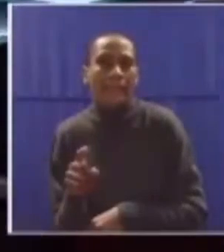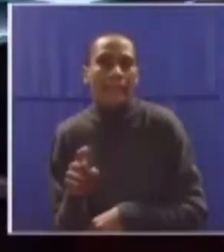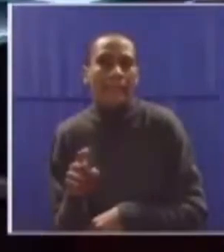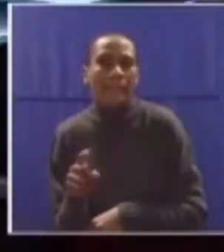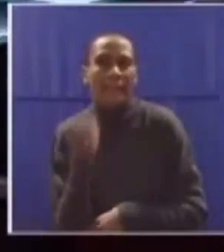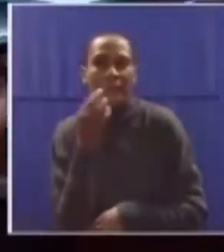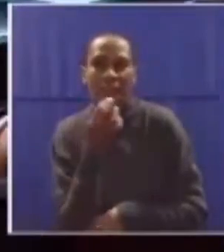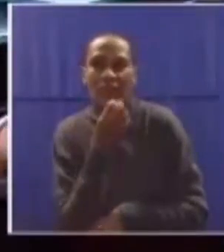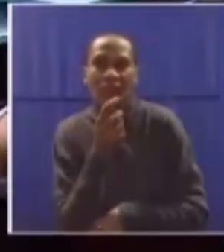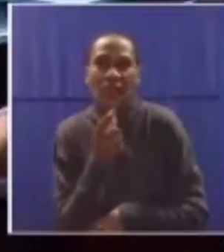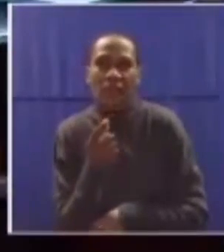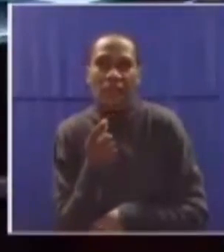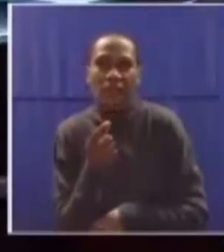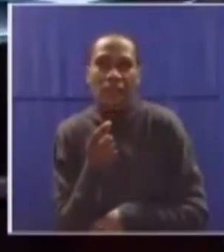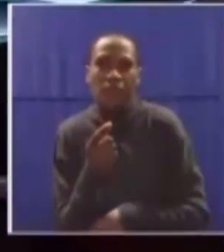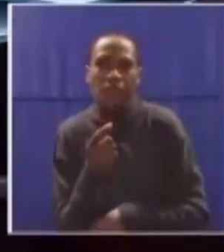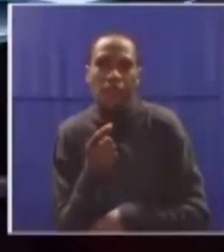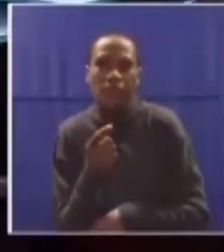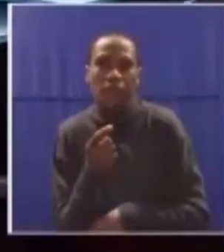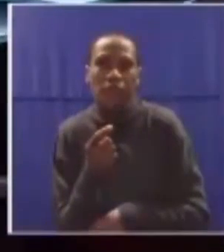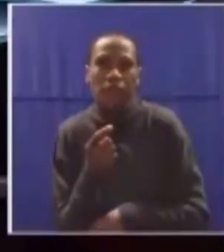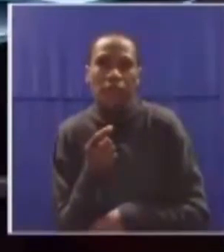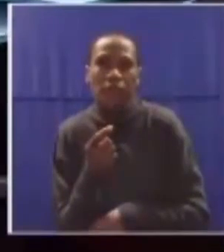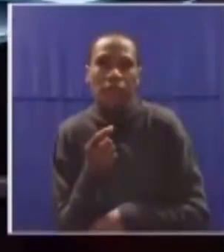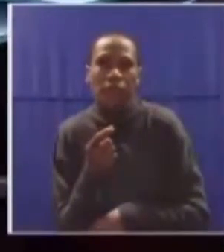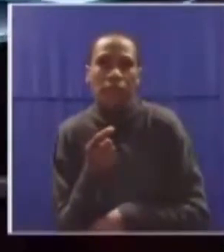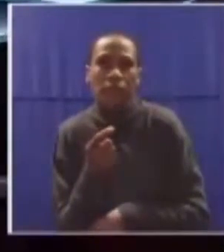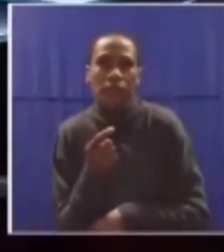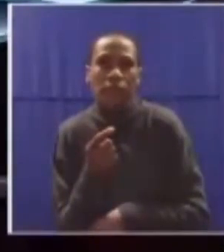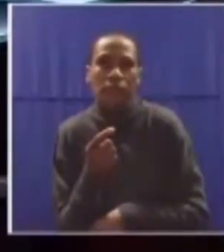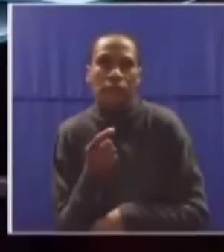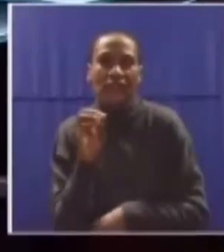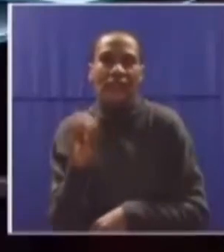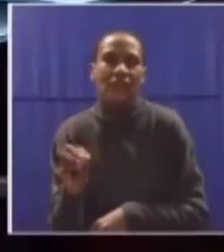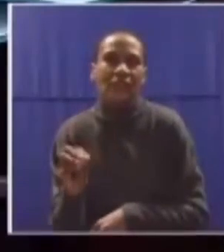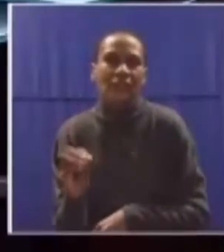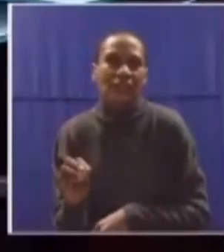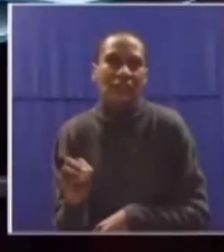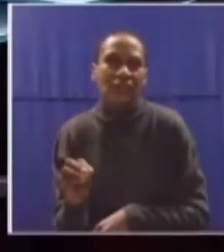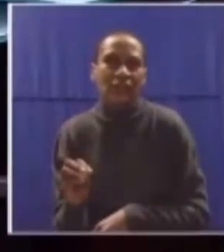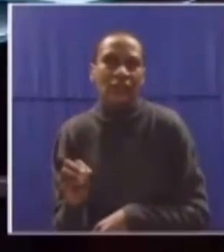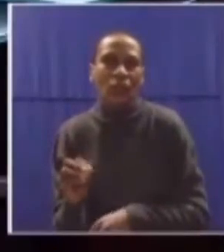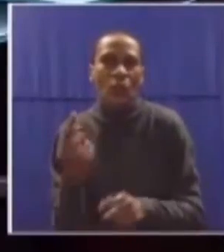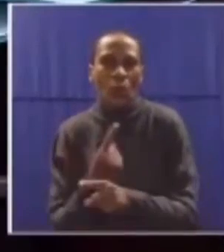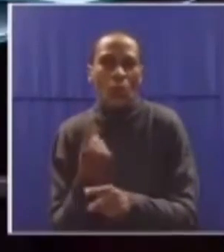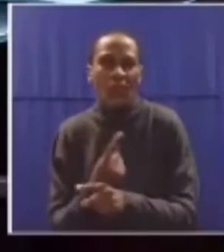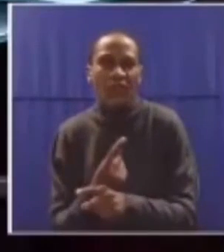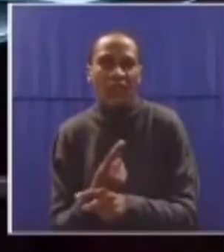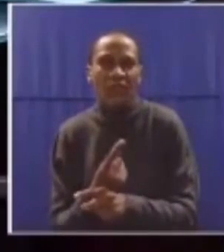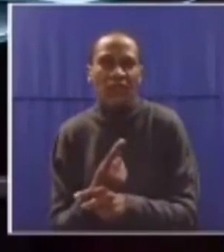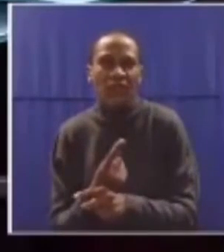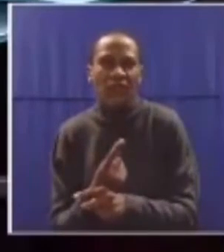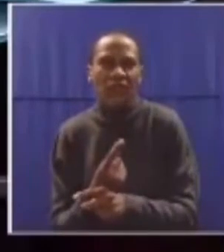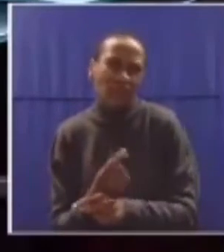to say, and agree, perhaps accept the guilt that there's been an overemphasis of